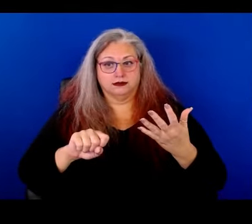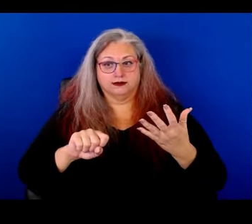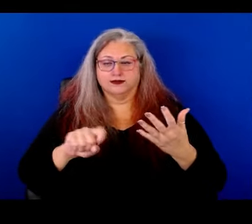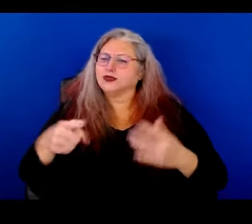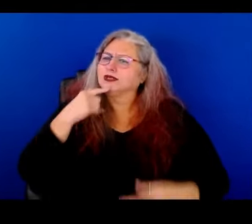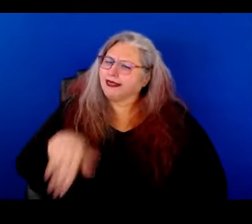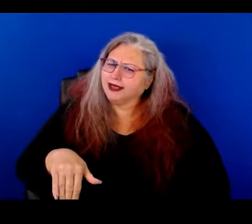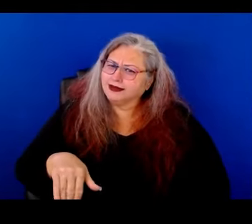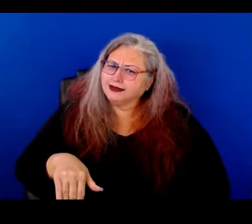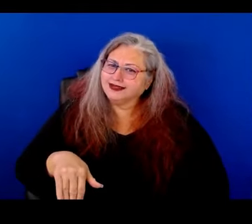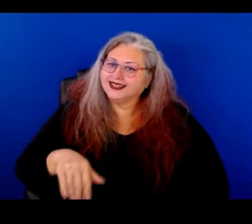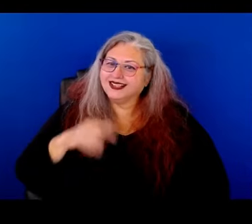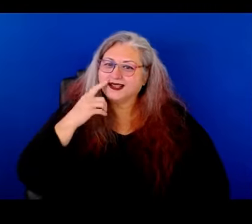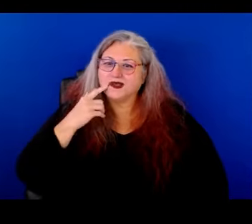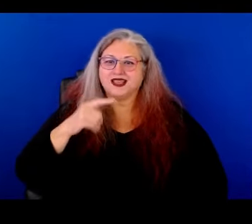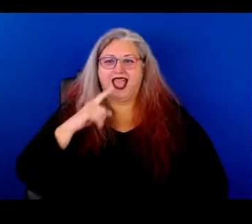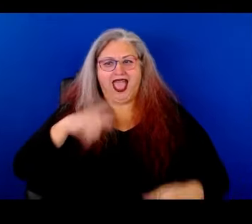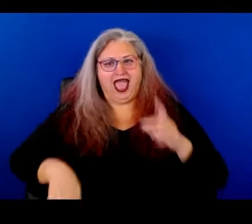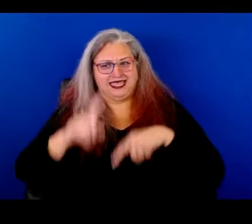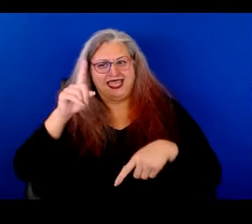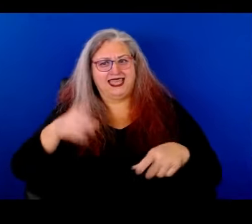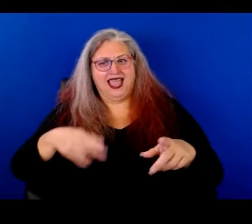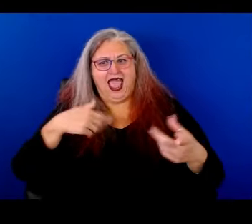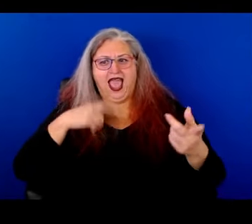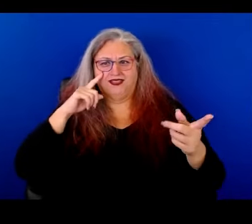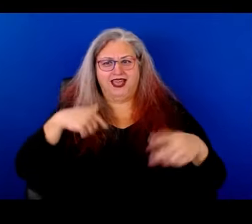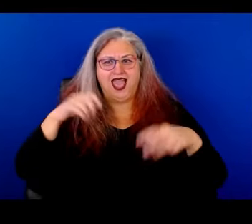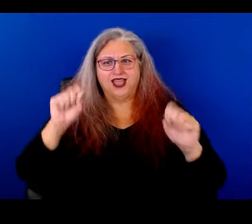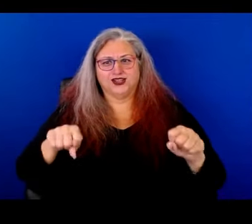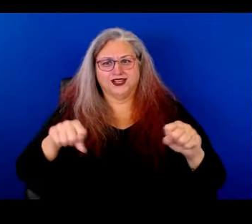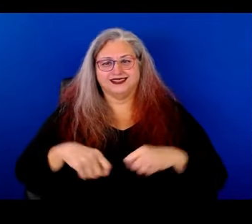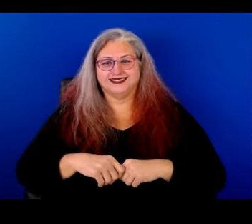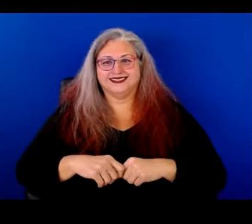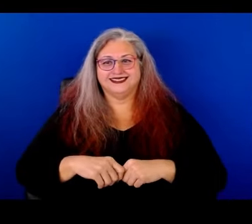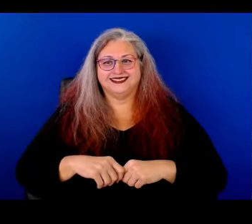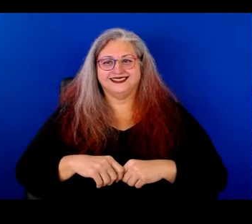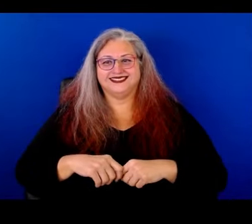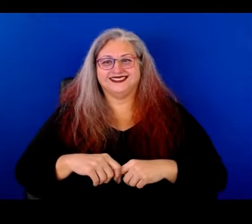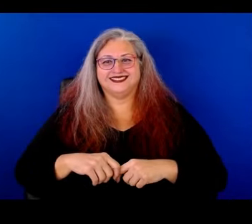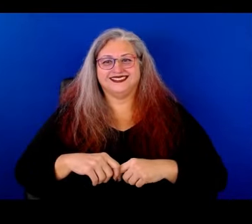Say that again. Really high. I feel like I could.